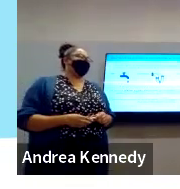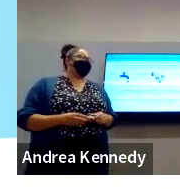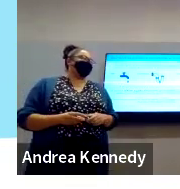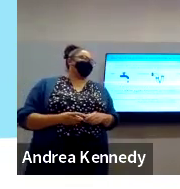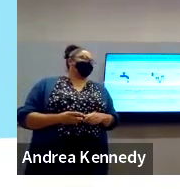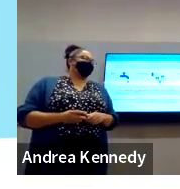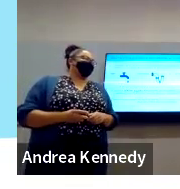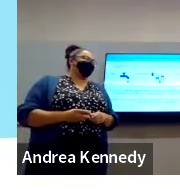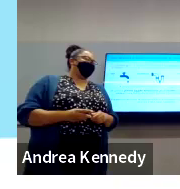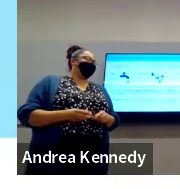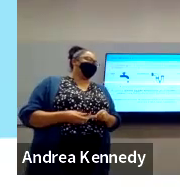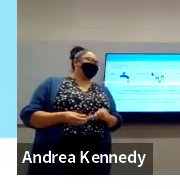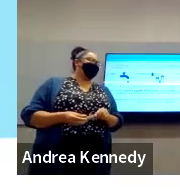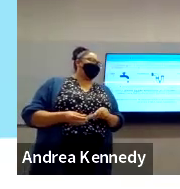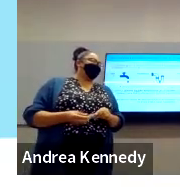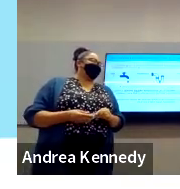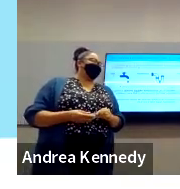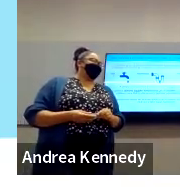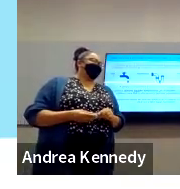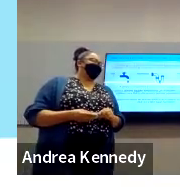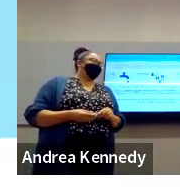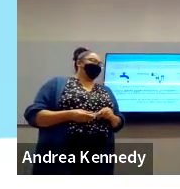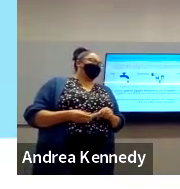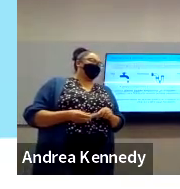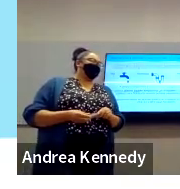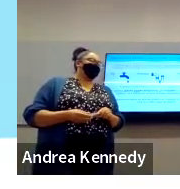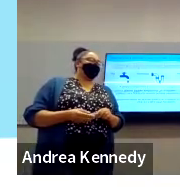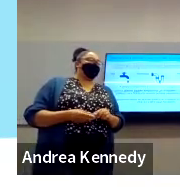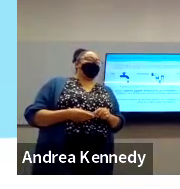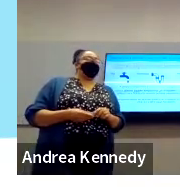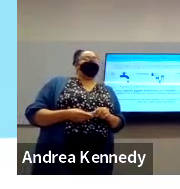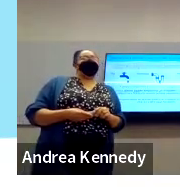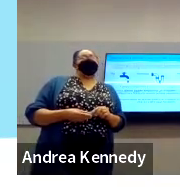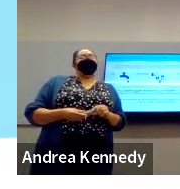and I have 3 people in my unit. How is this gonna benefit me?